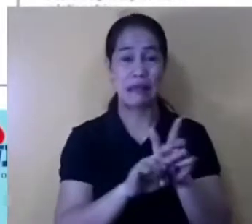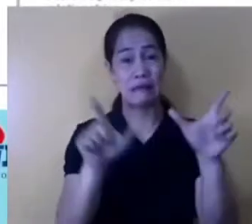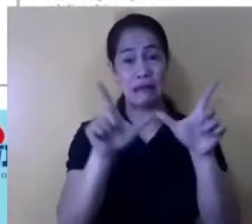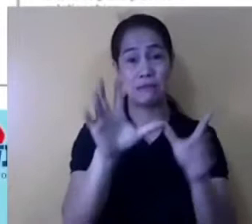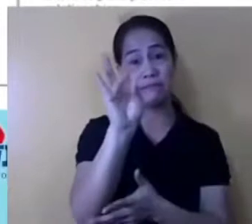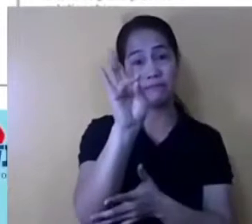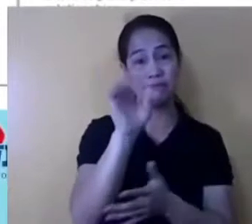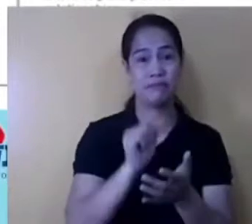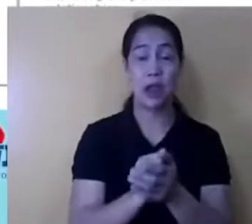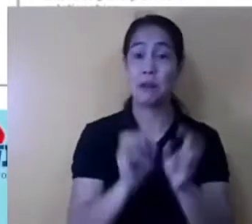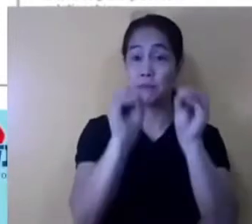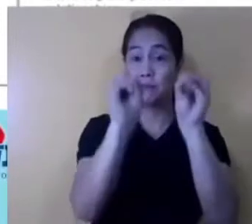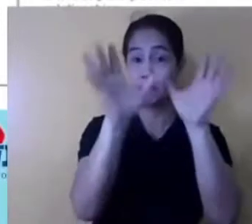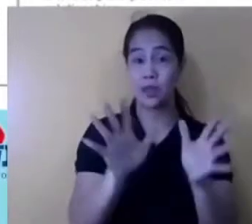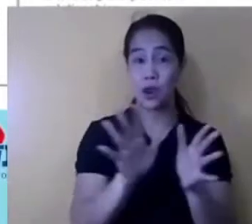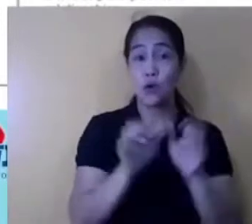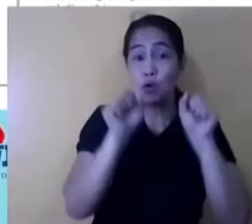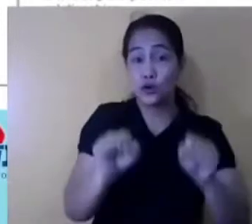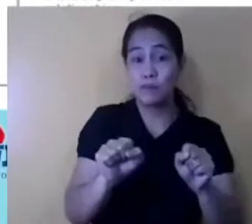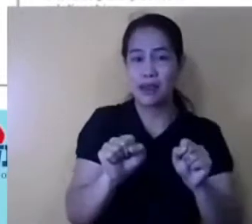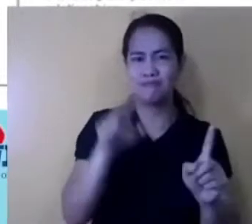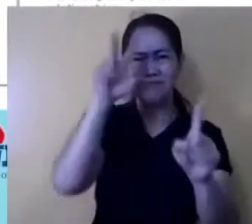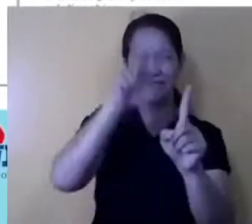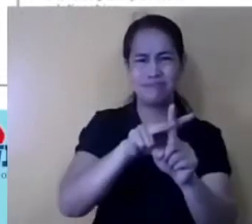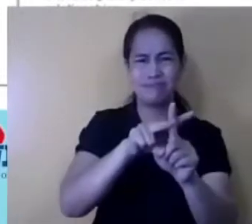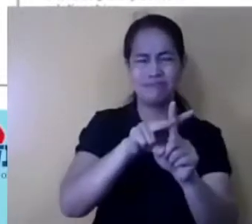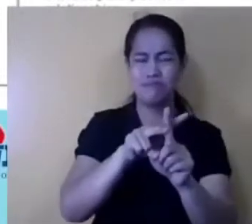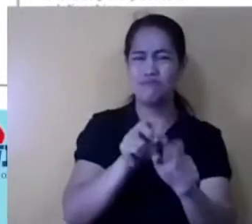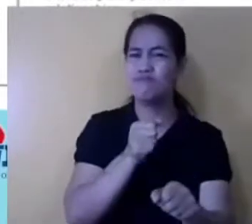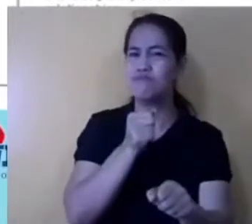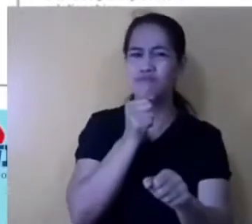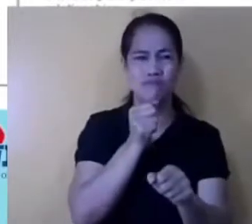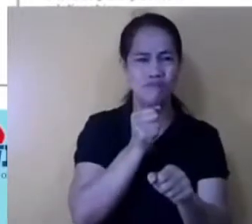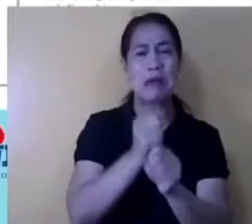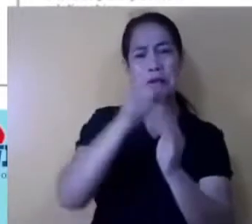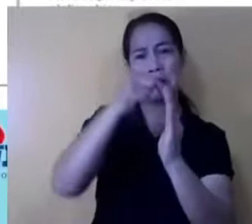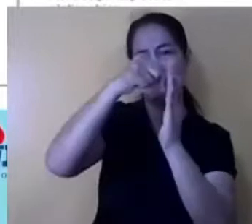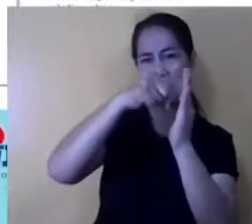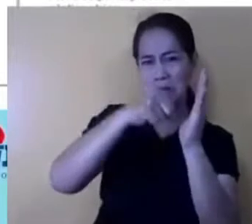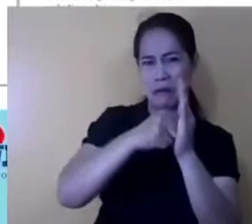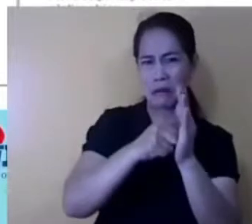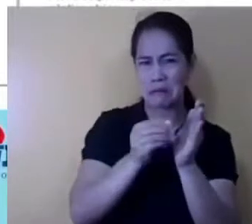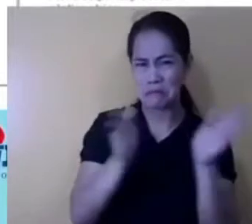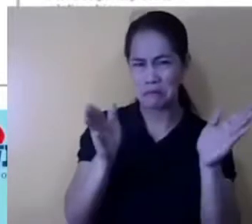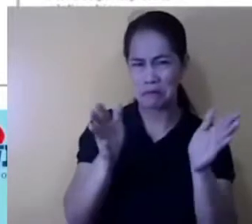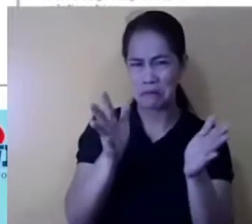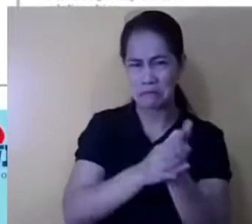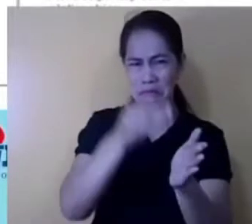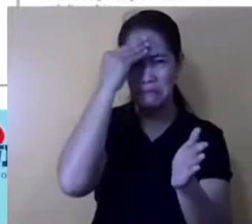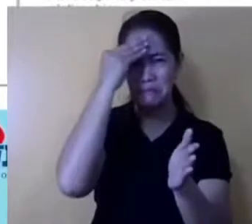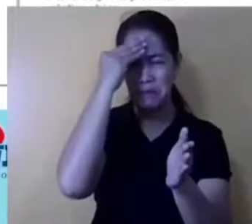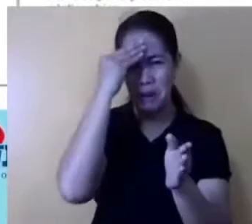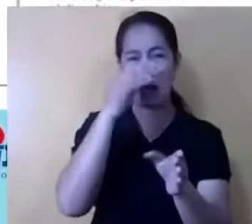teacher should be able to apply accurate, in-depth, and broad knowledge of content and pedagogy